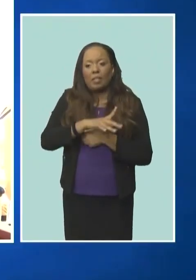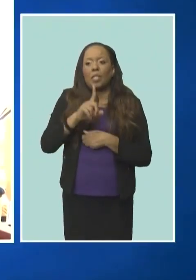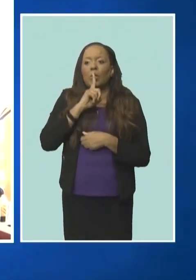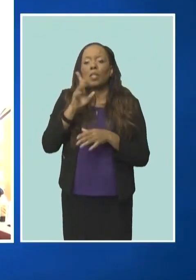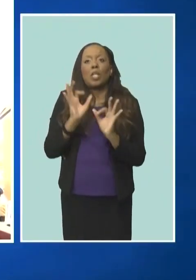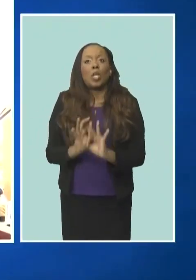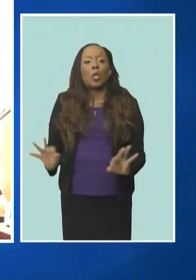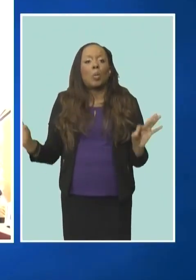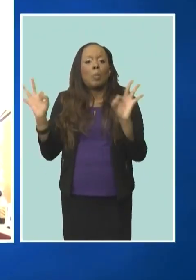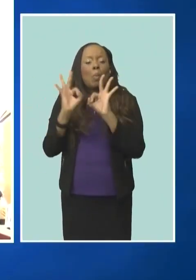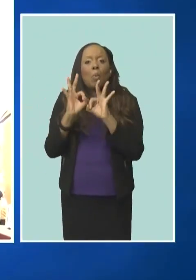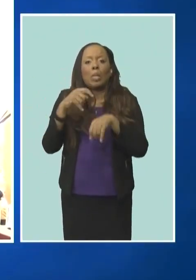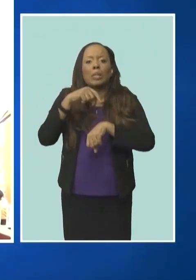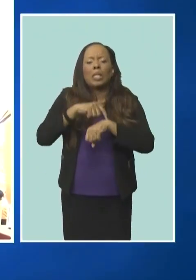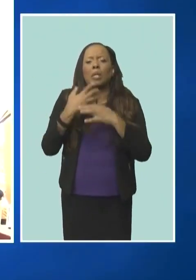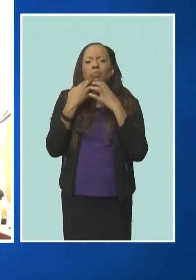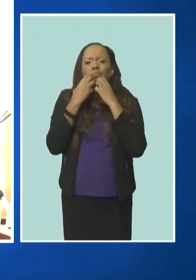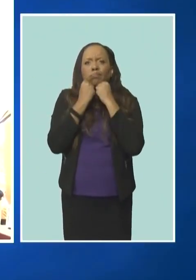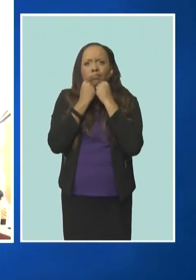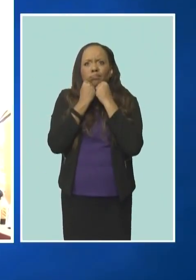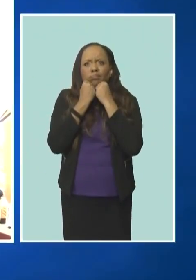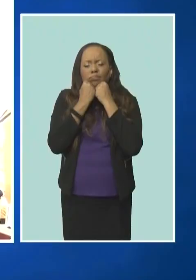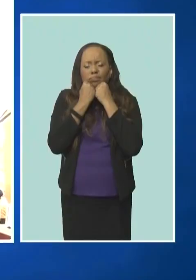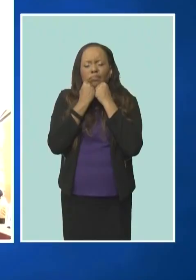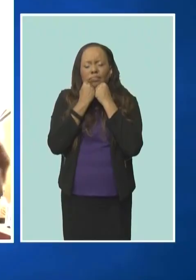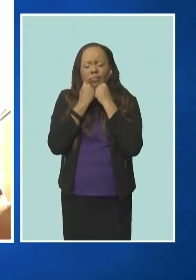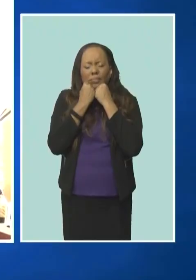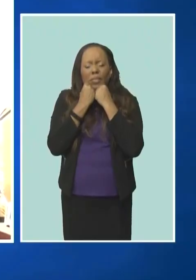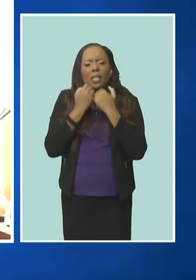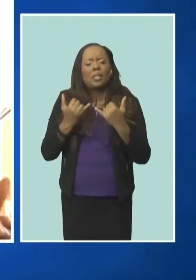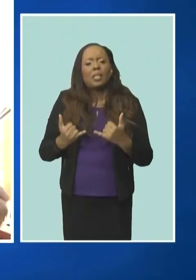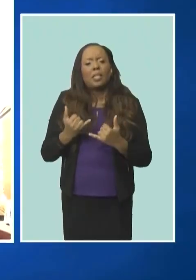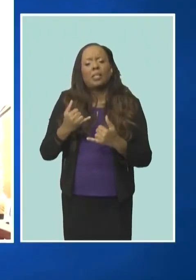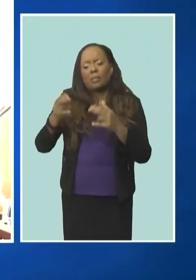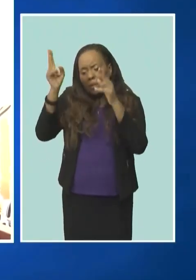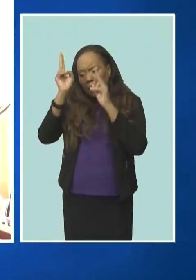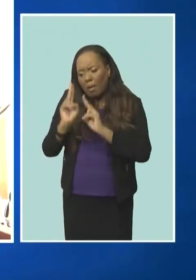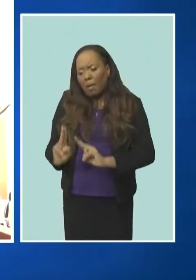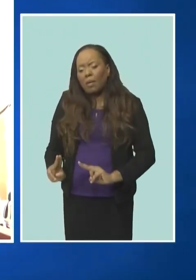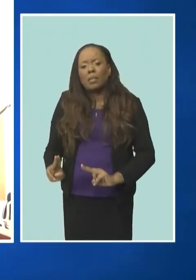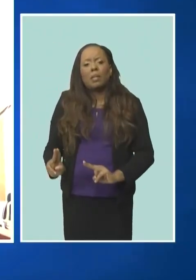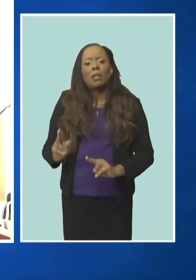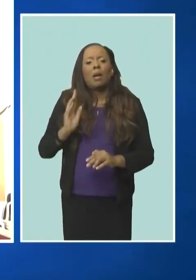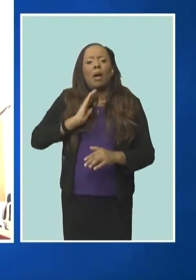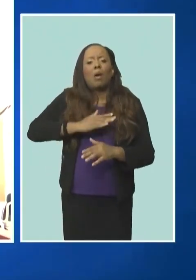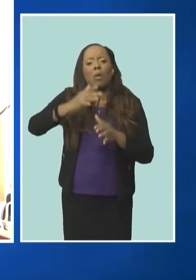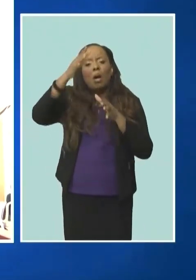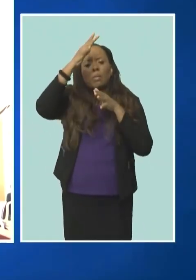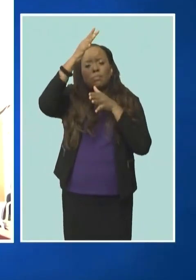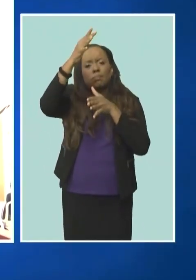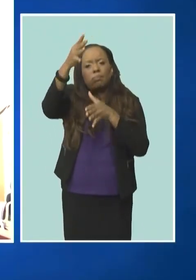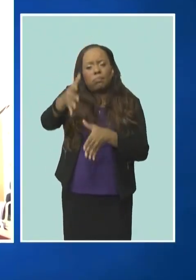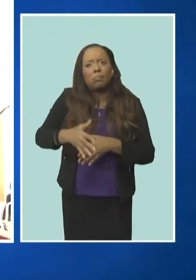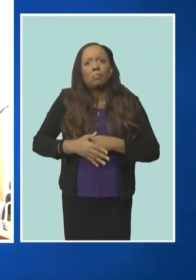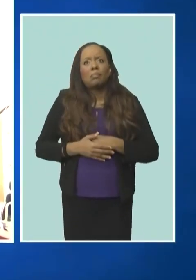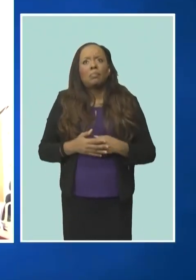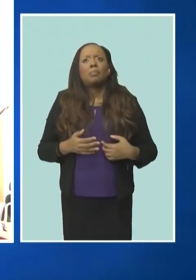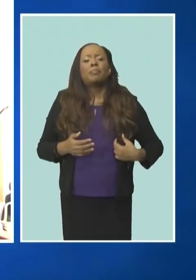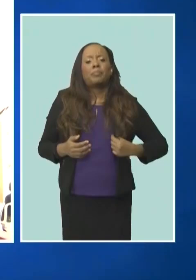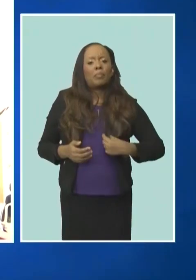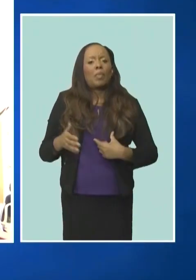moment actually. And so what we are doing today is that we are honoring that memory, but what we are also saying is that our stories are beyond